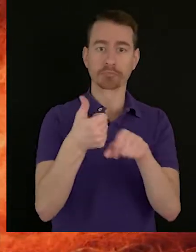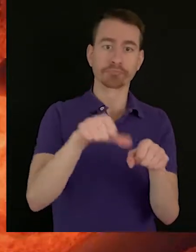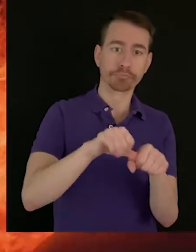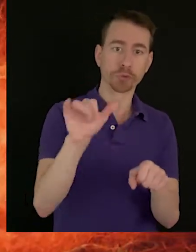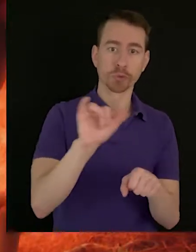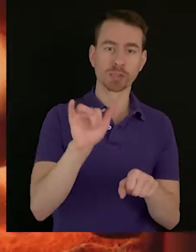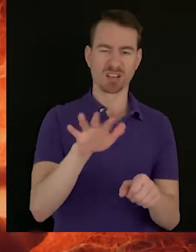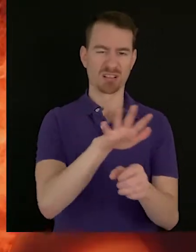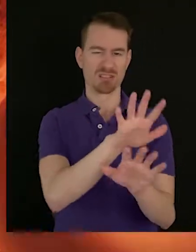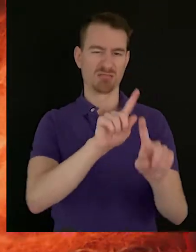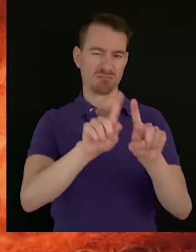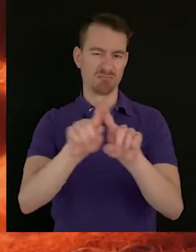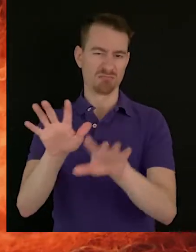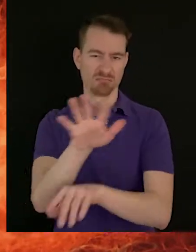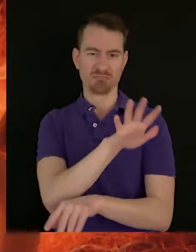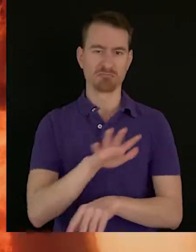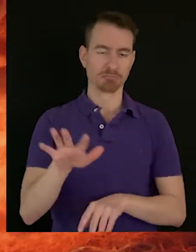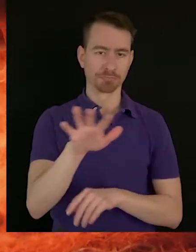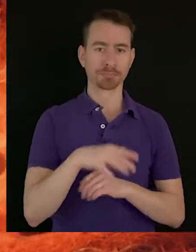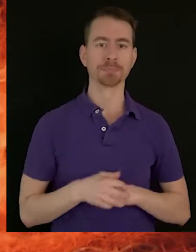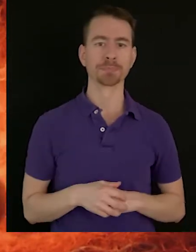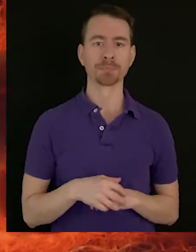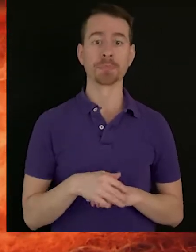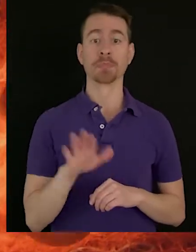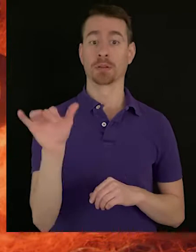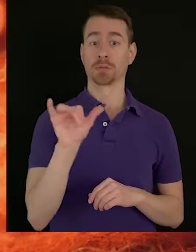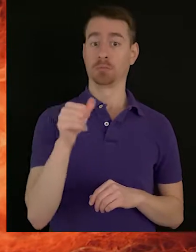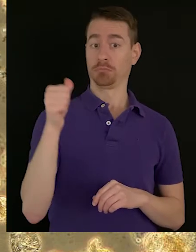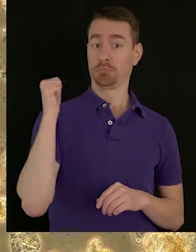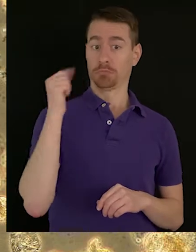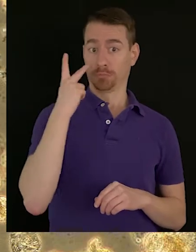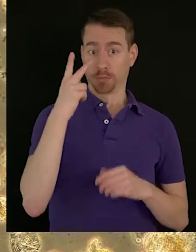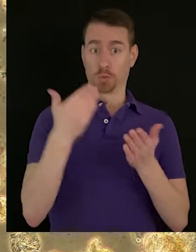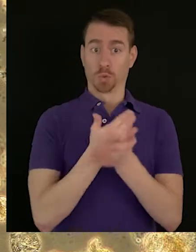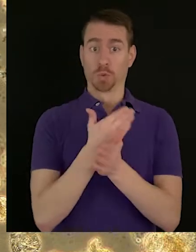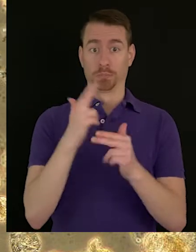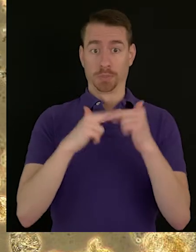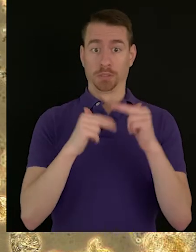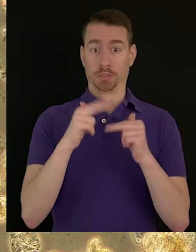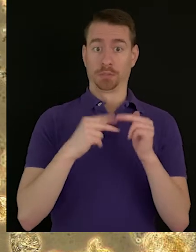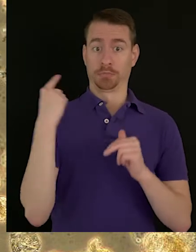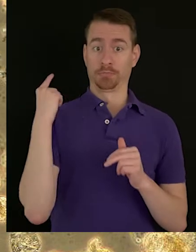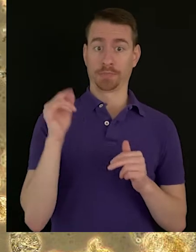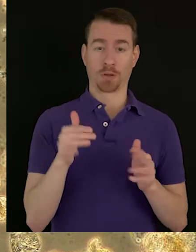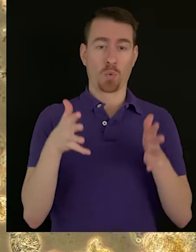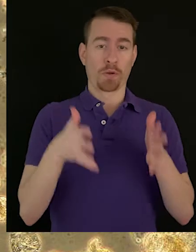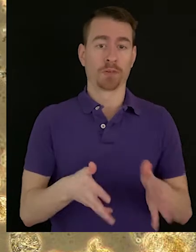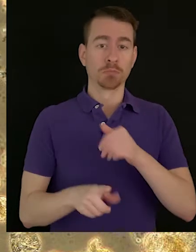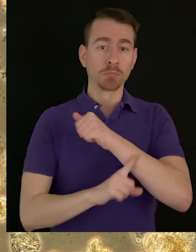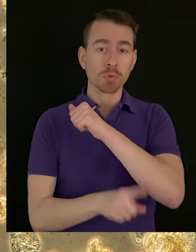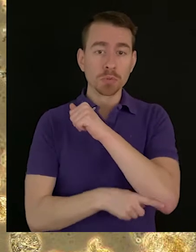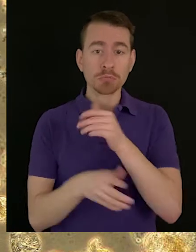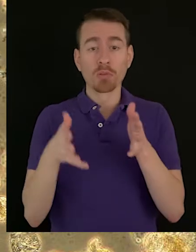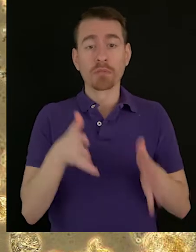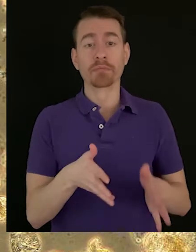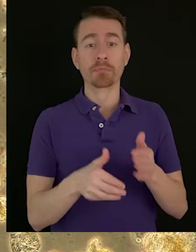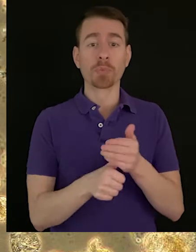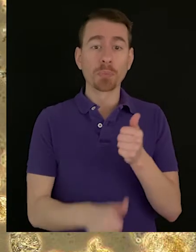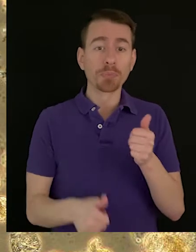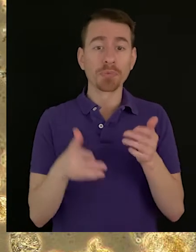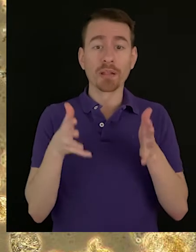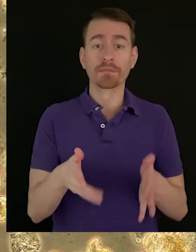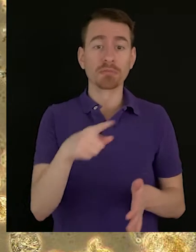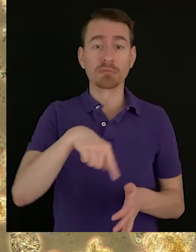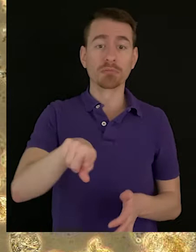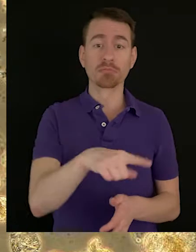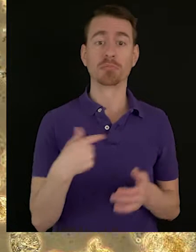break down the organic material, which is similar to what happens in our own digestive systems. As those microbes consume the organic material,